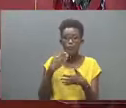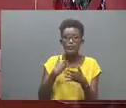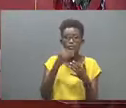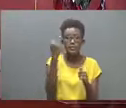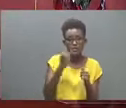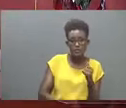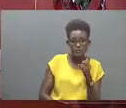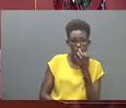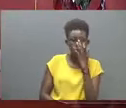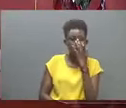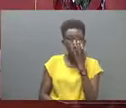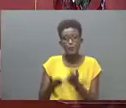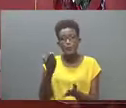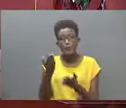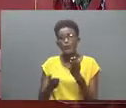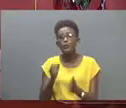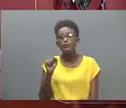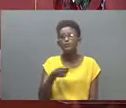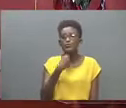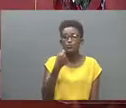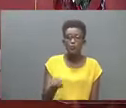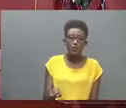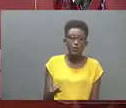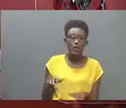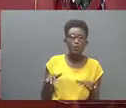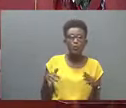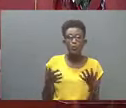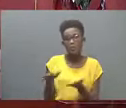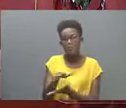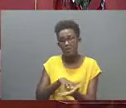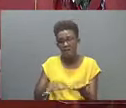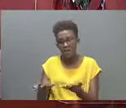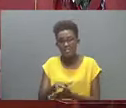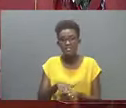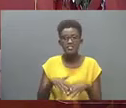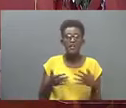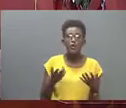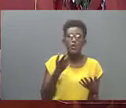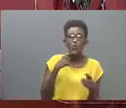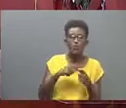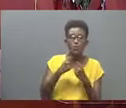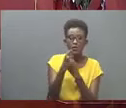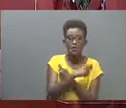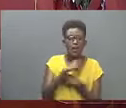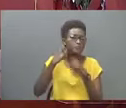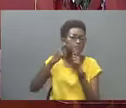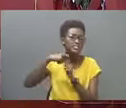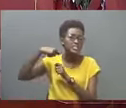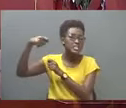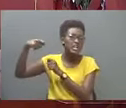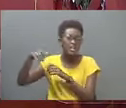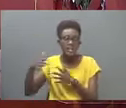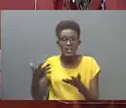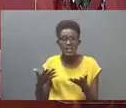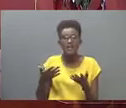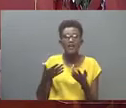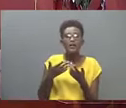have belittled us. They might have enslaved us. They might have colonized us.